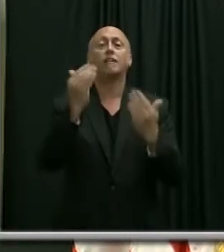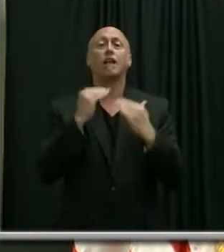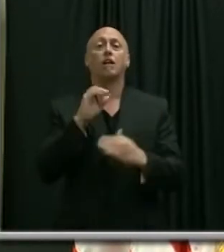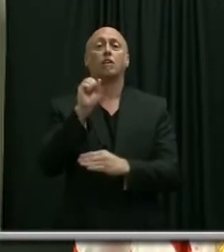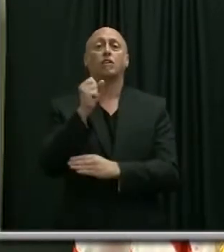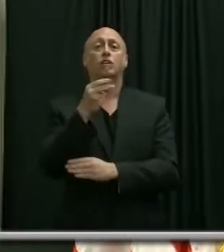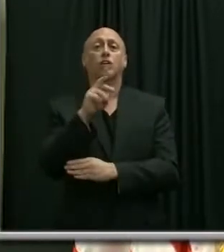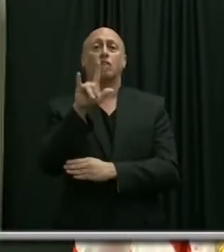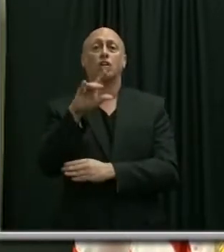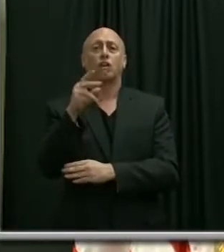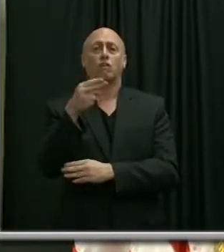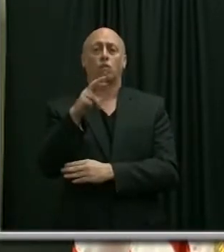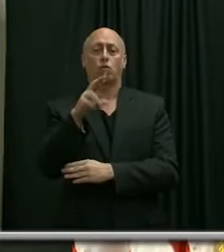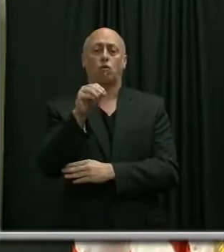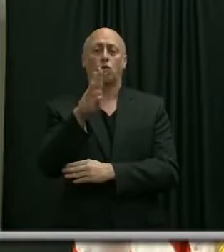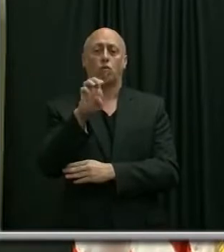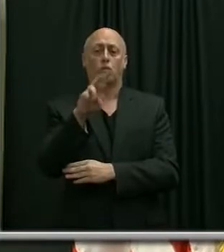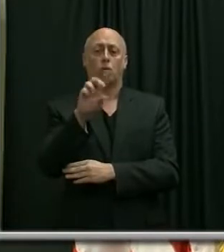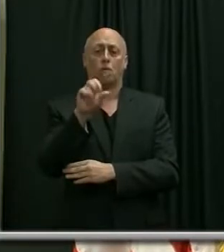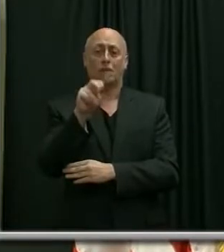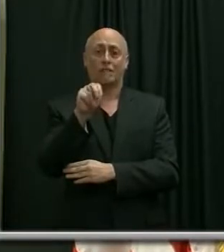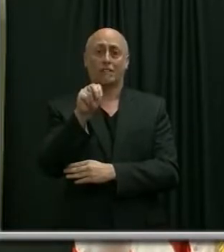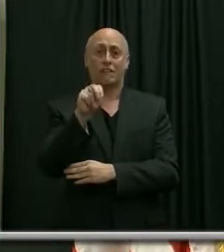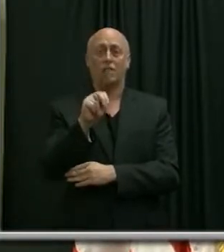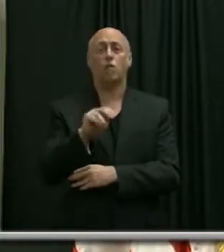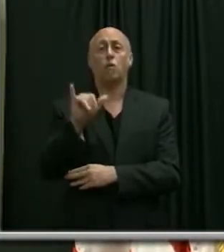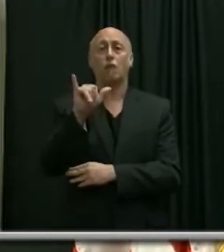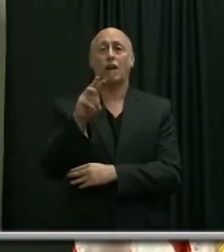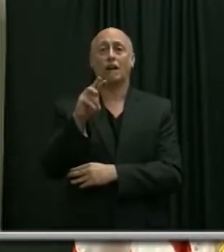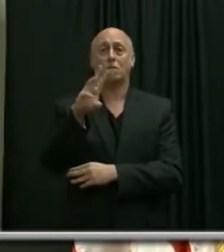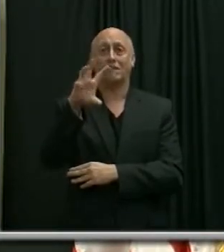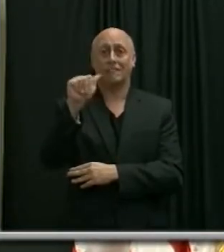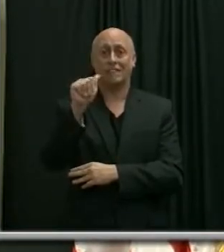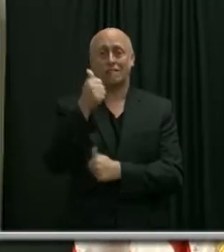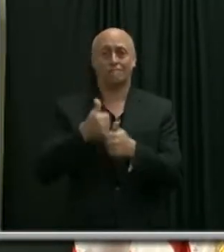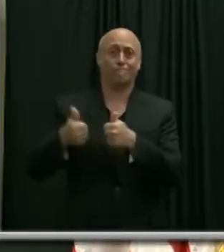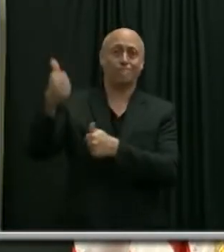the YWCA of Nashville and Middle Tennessee.